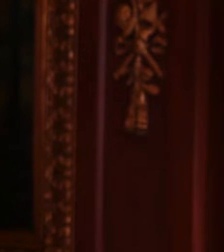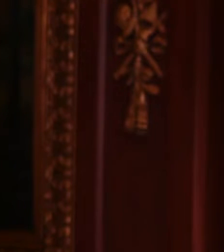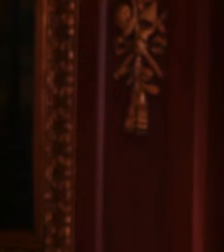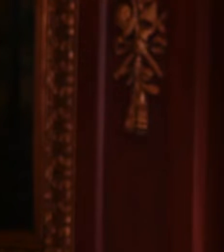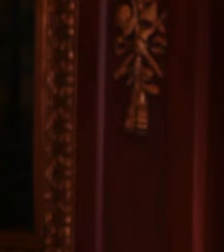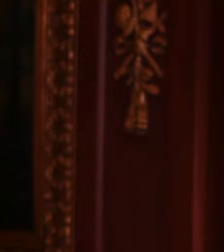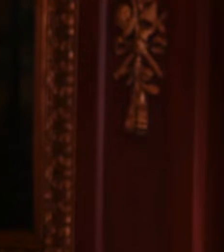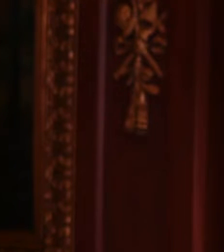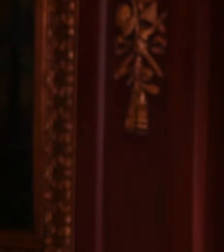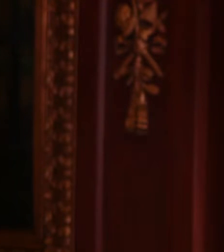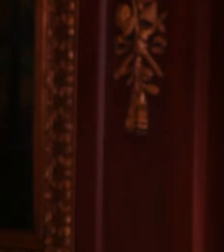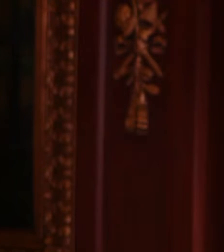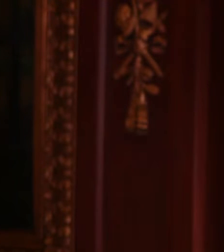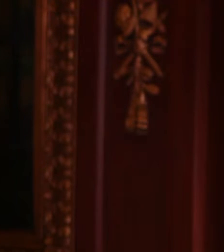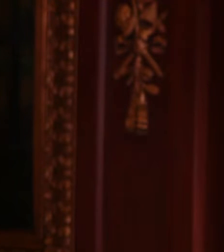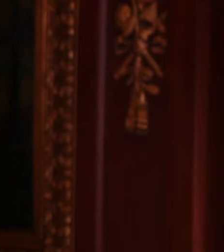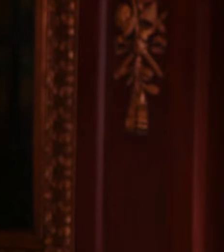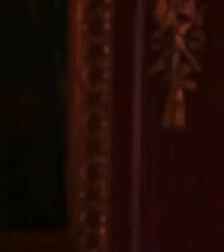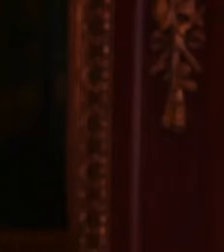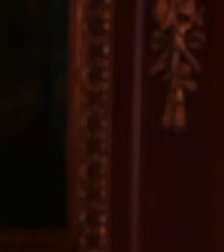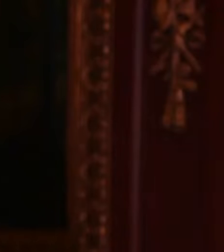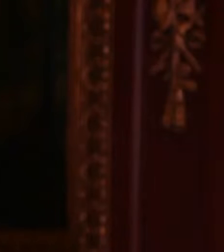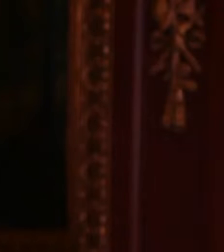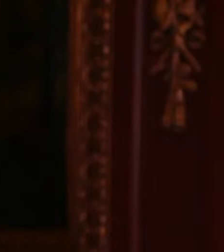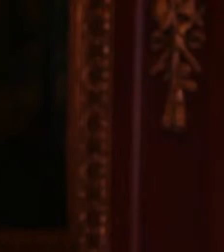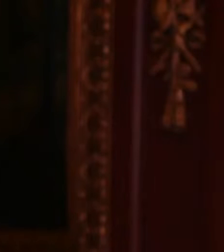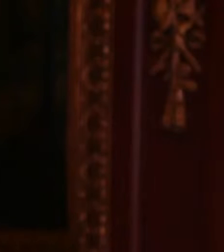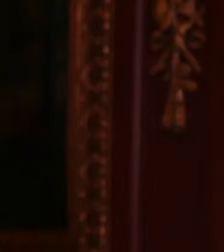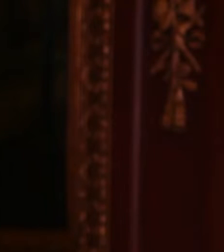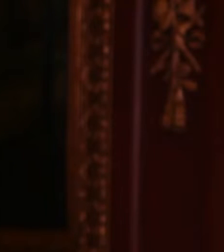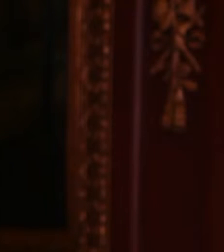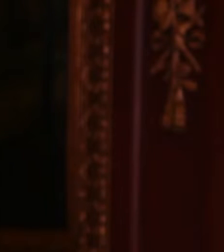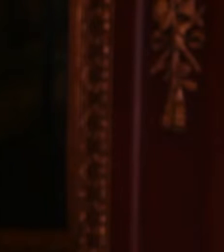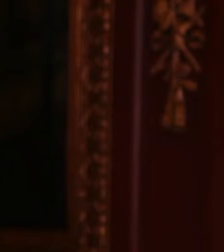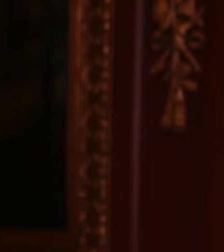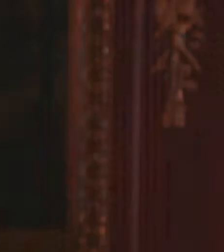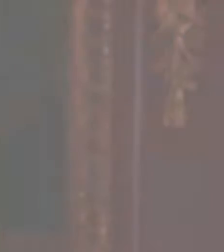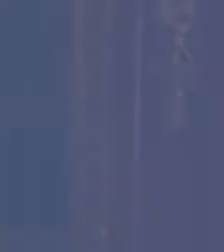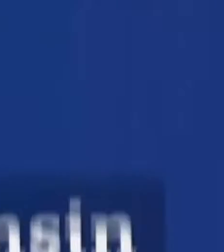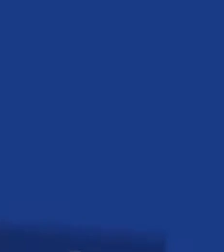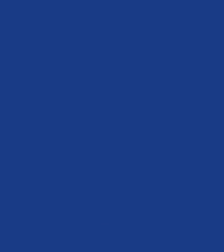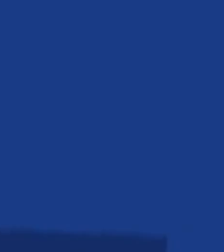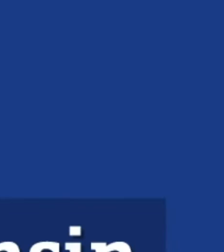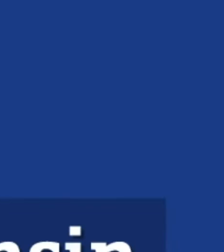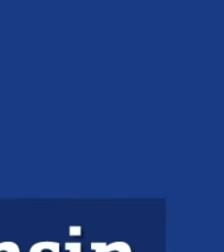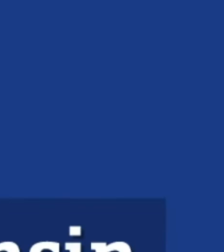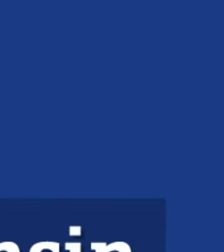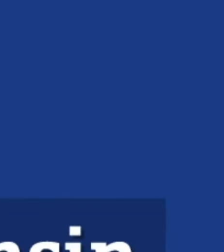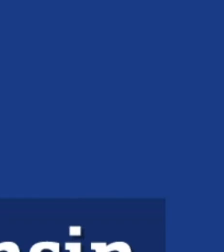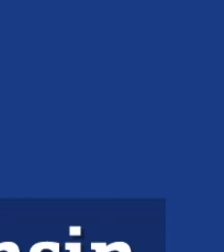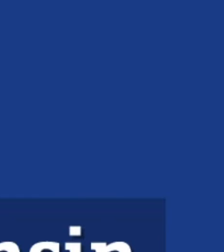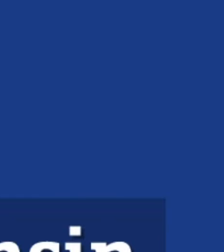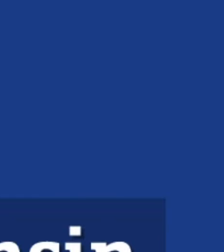safe. So mask up, Wisconsin. And let's get through this together.